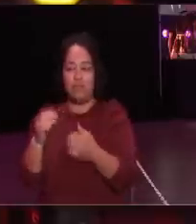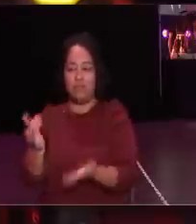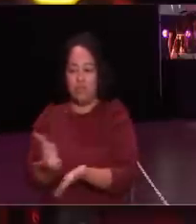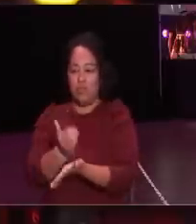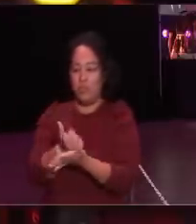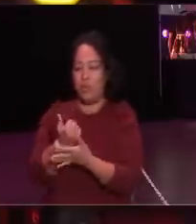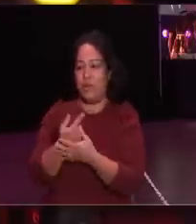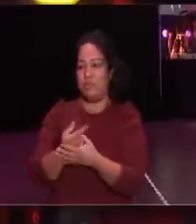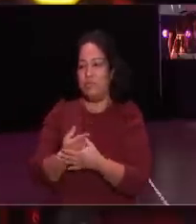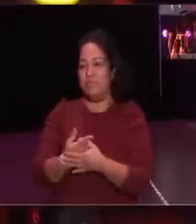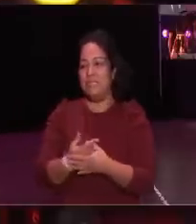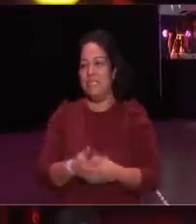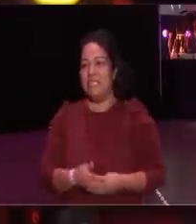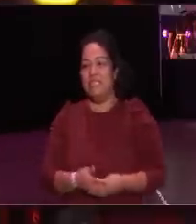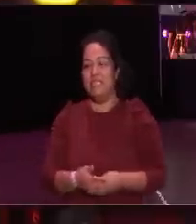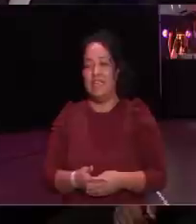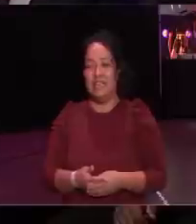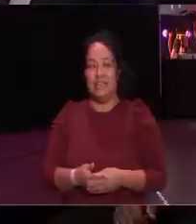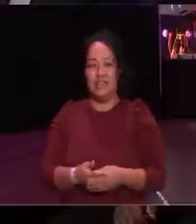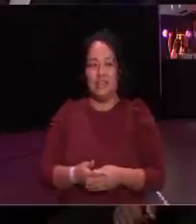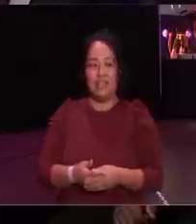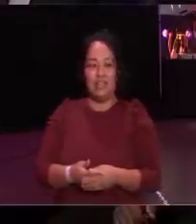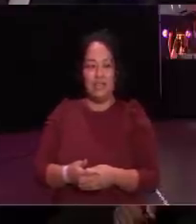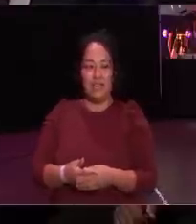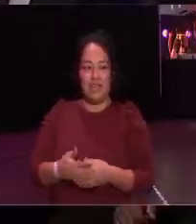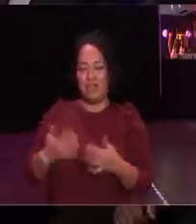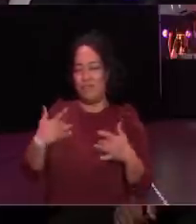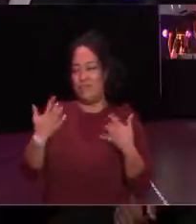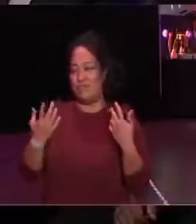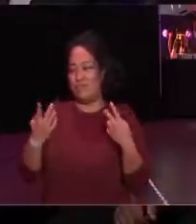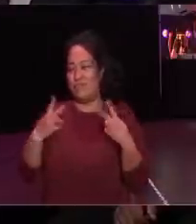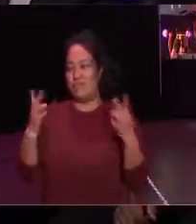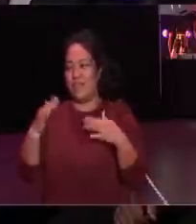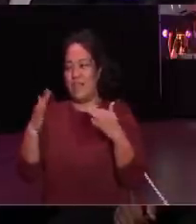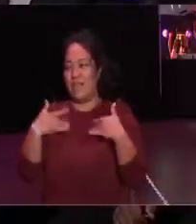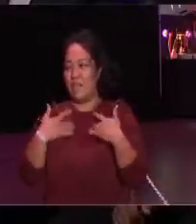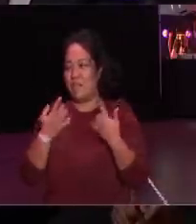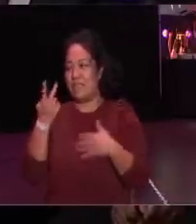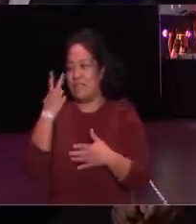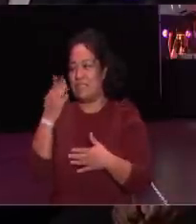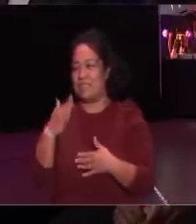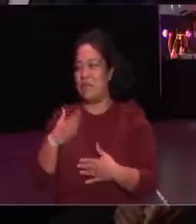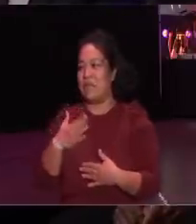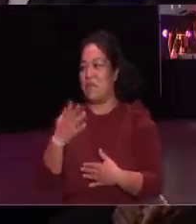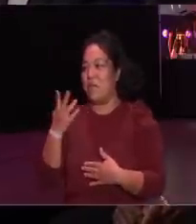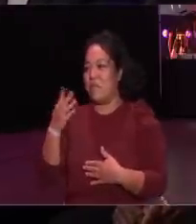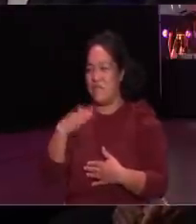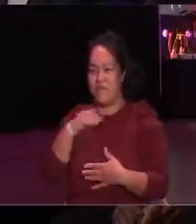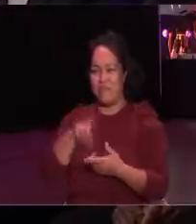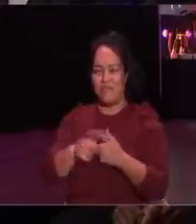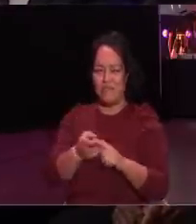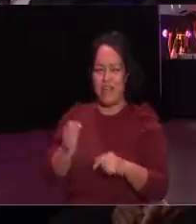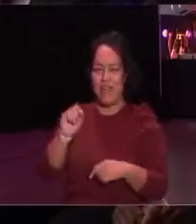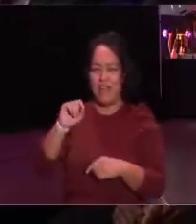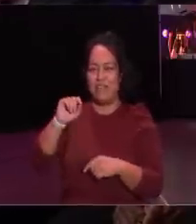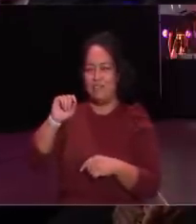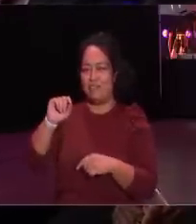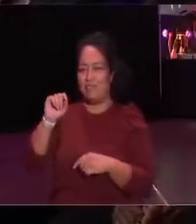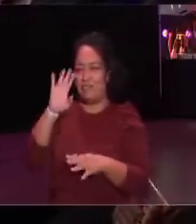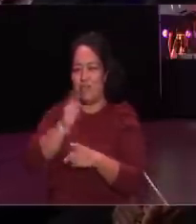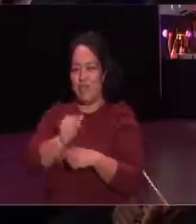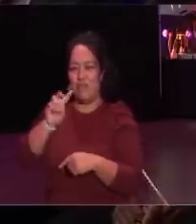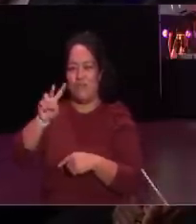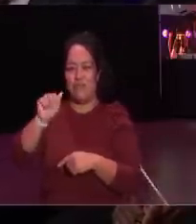me siento muy contento ver a mi amigo Gary Vázquez. And I'm very happy to see my friend Gary. Este hombre es un milagro caminando. This man